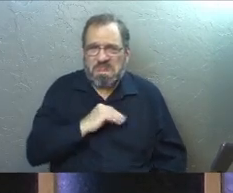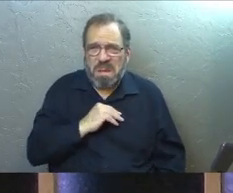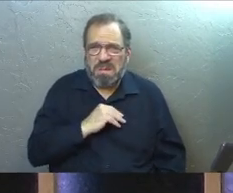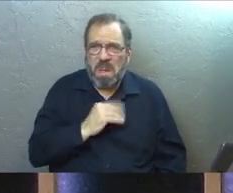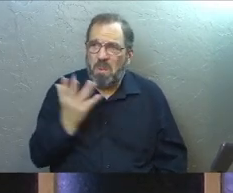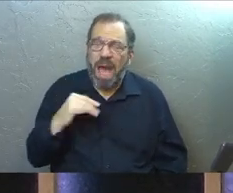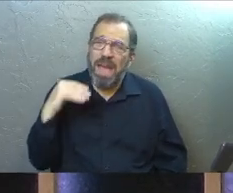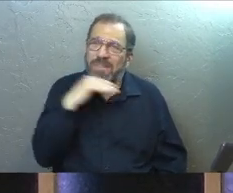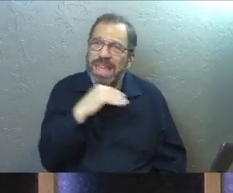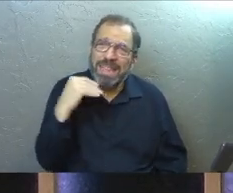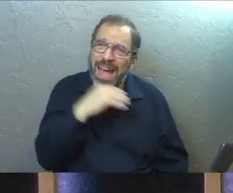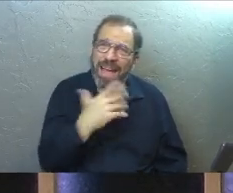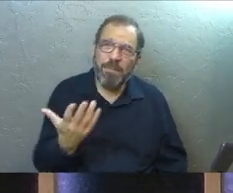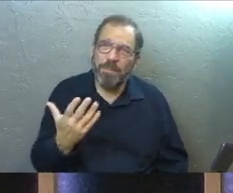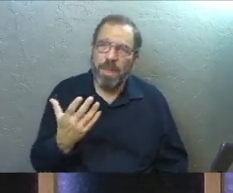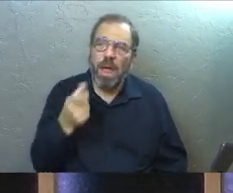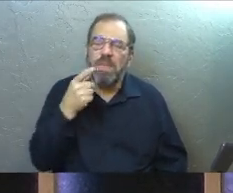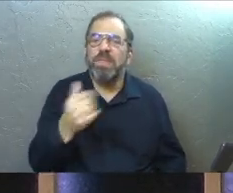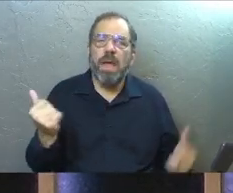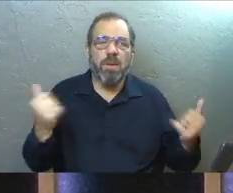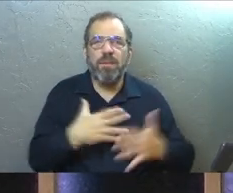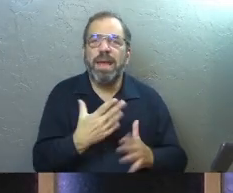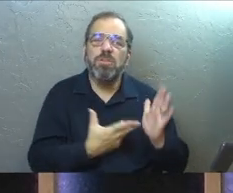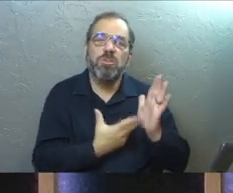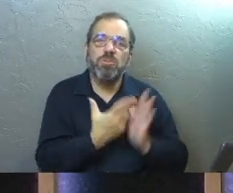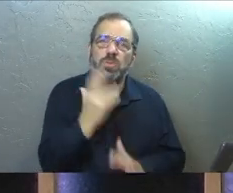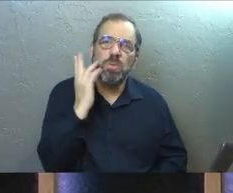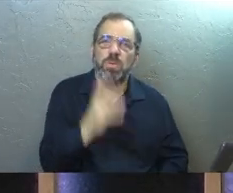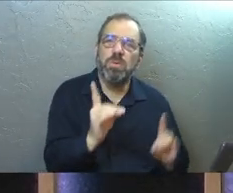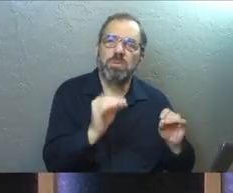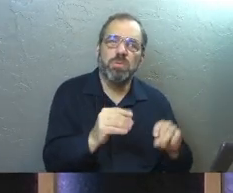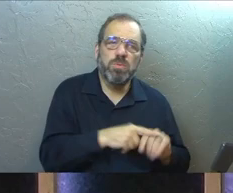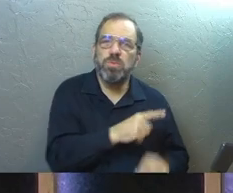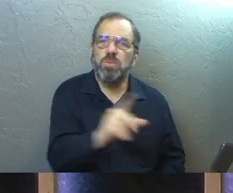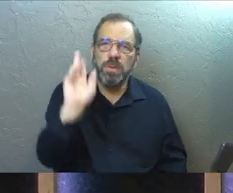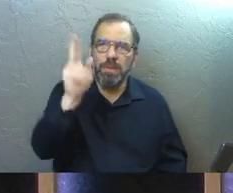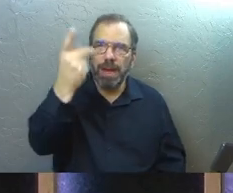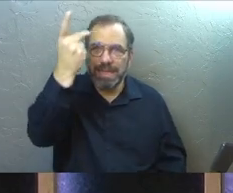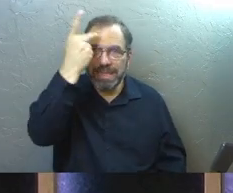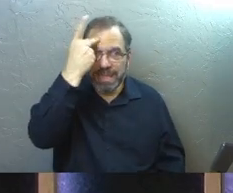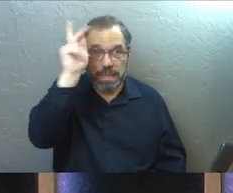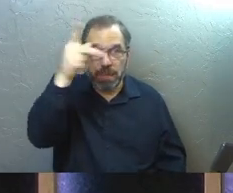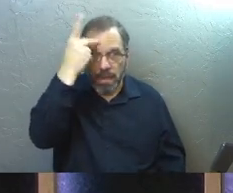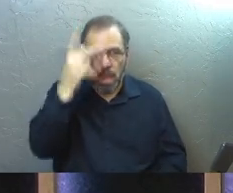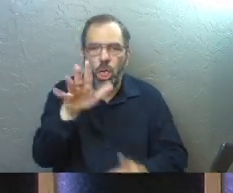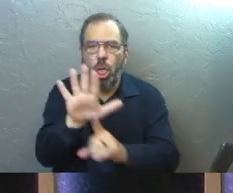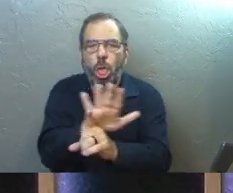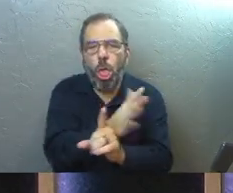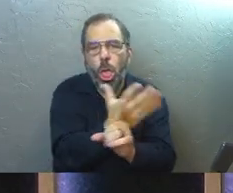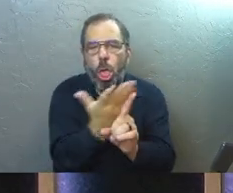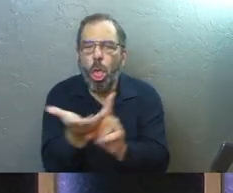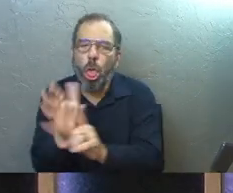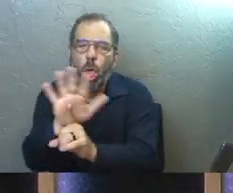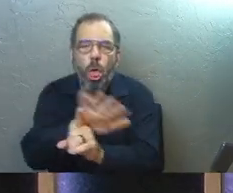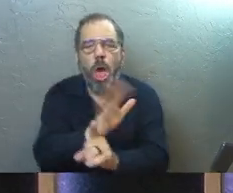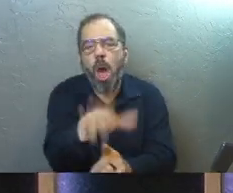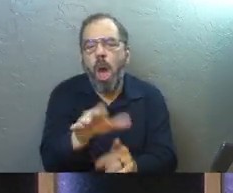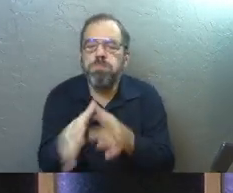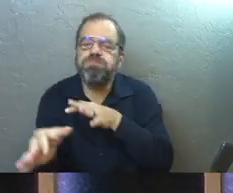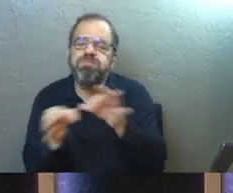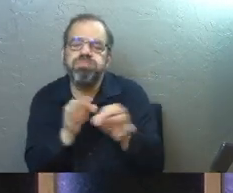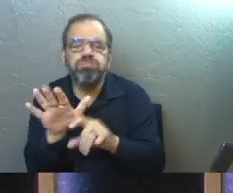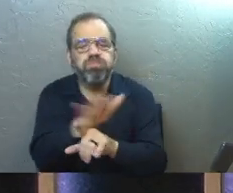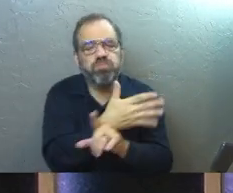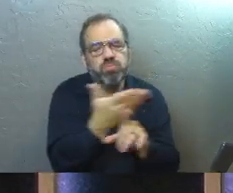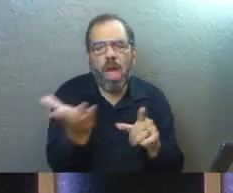And why are they lying to you? Because they're afraid of what the truth will do. And they're trying to coerce you. They're trying to influence you.